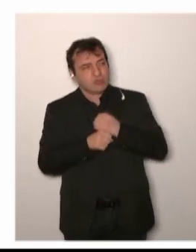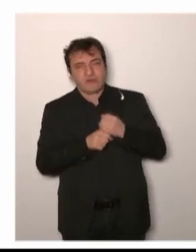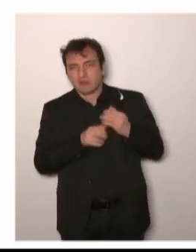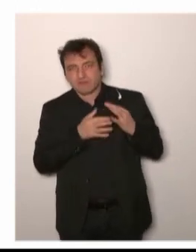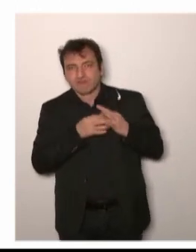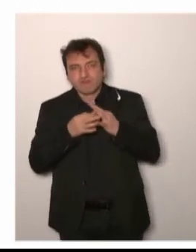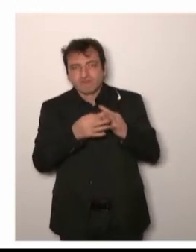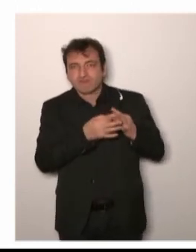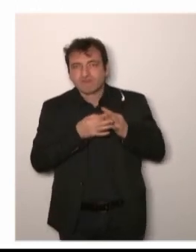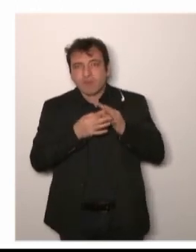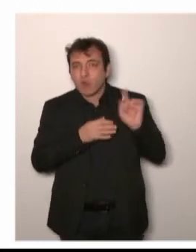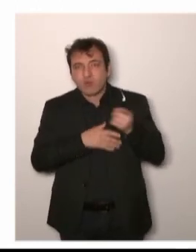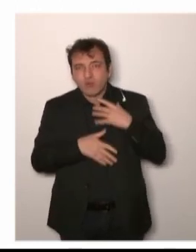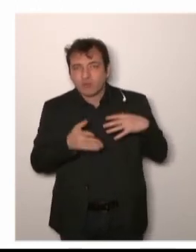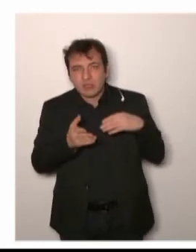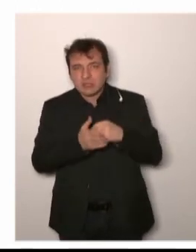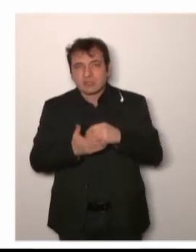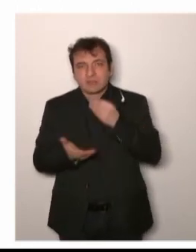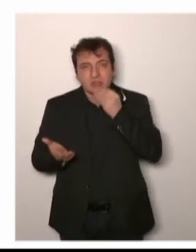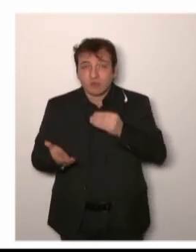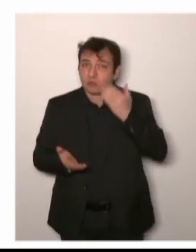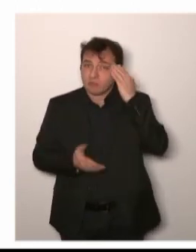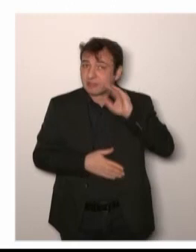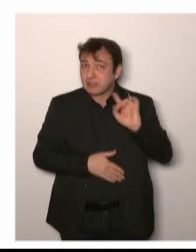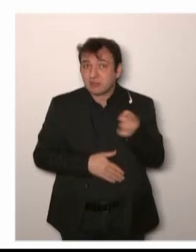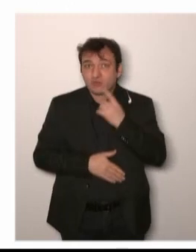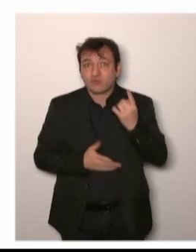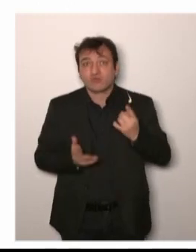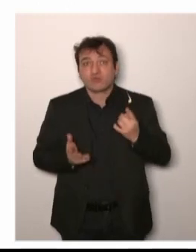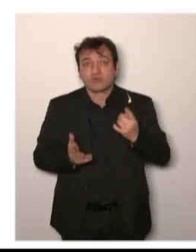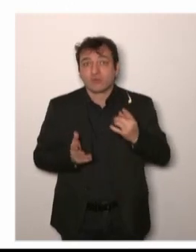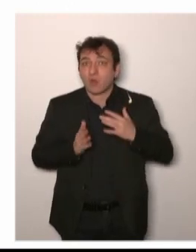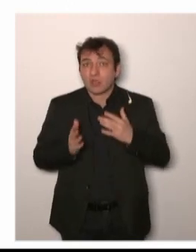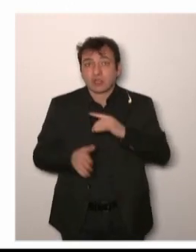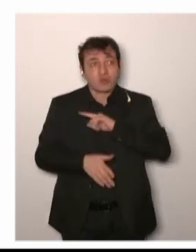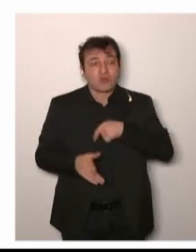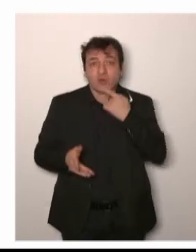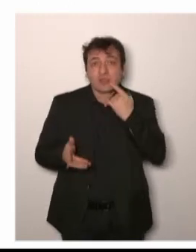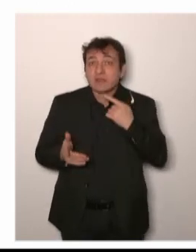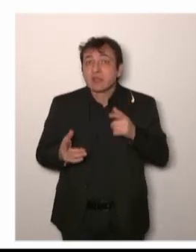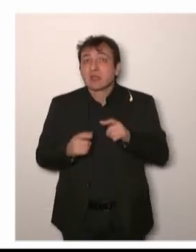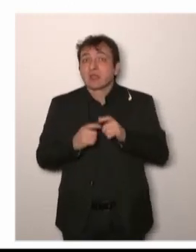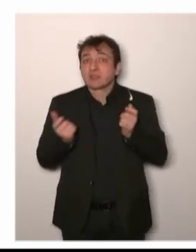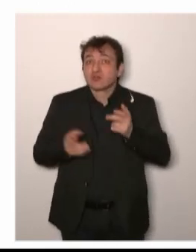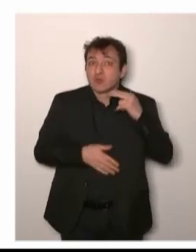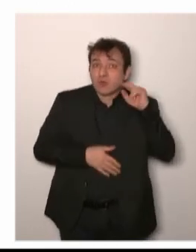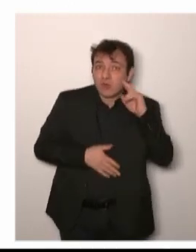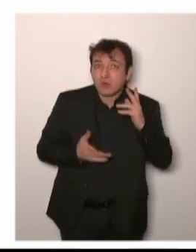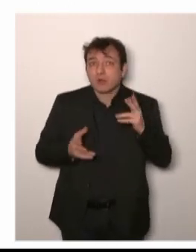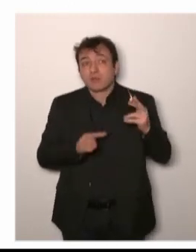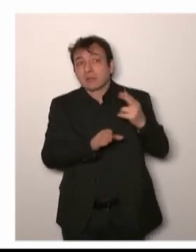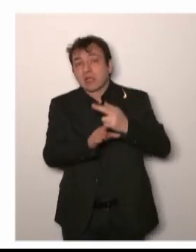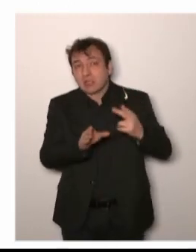all engaged, and by the we, I mean EU institutions, the member states, the regions,